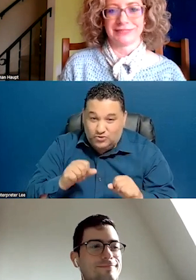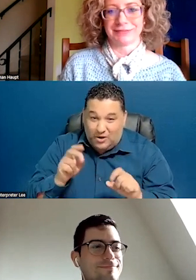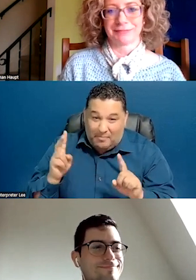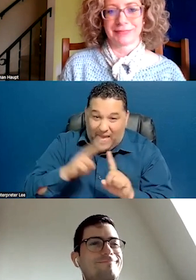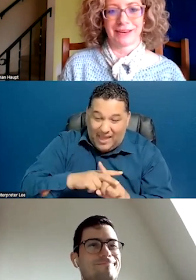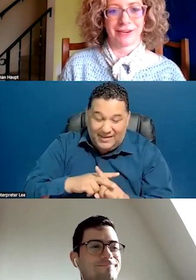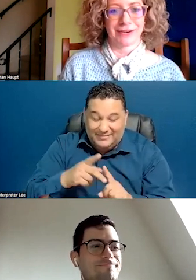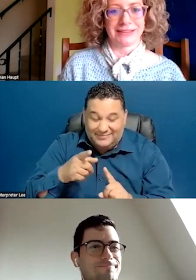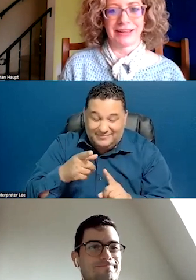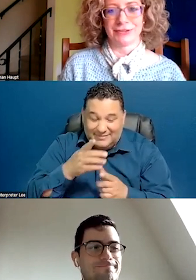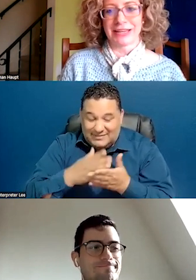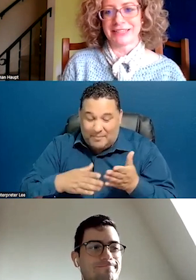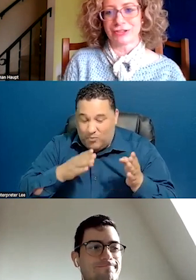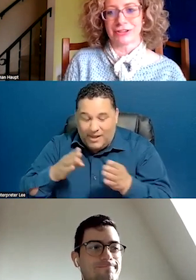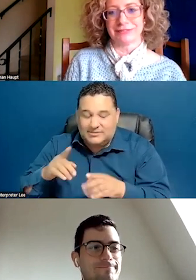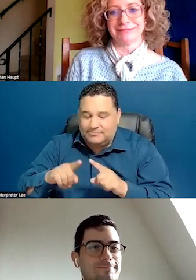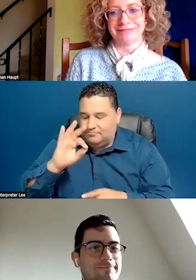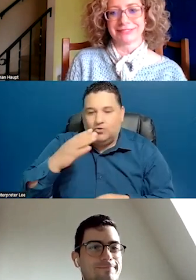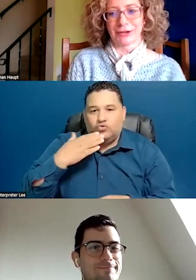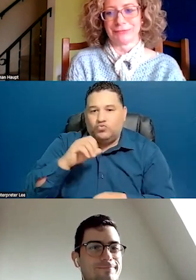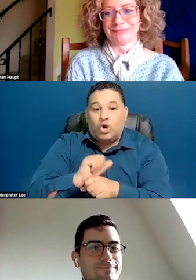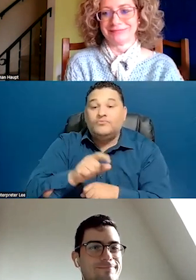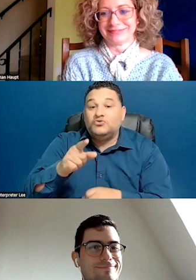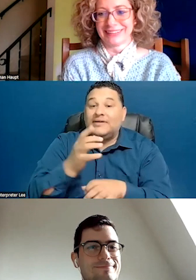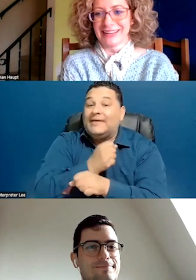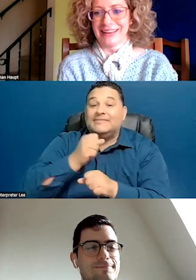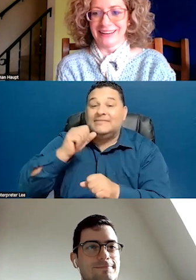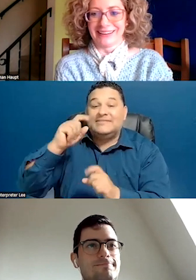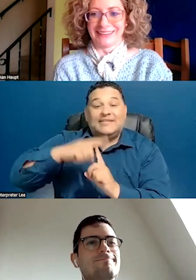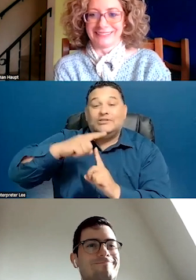work. All right. And you get a t-shirt. So,